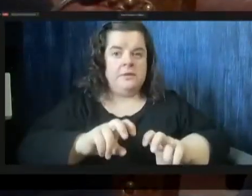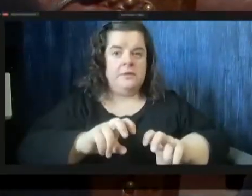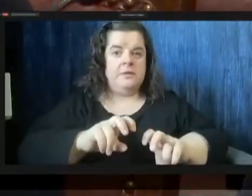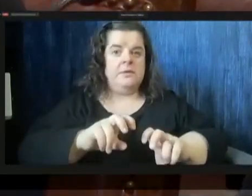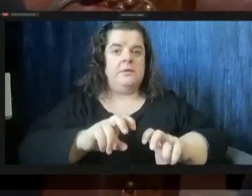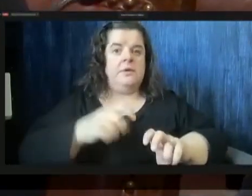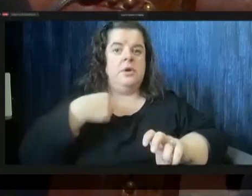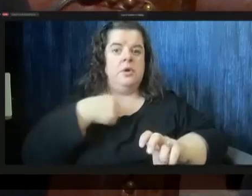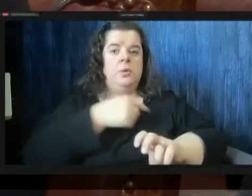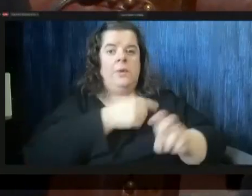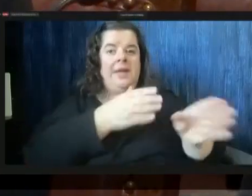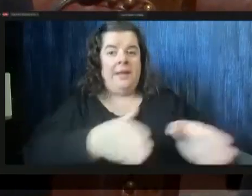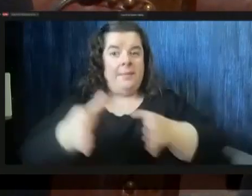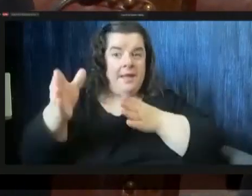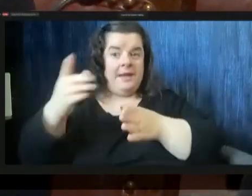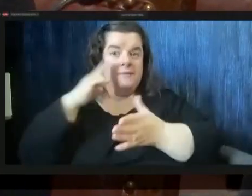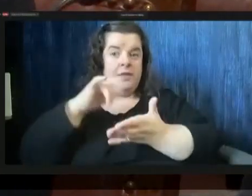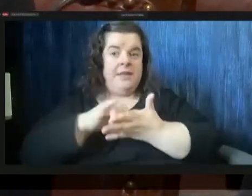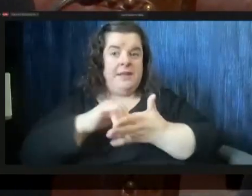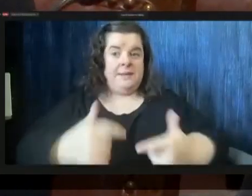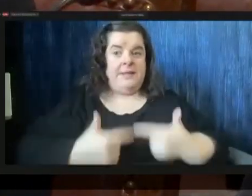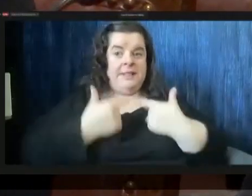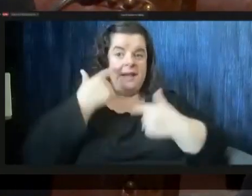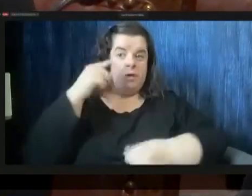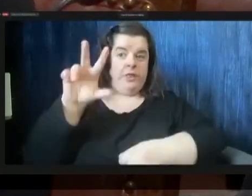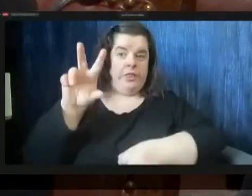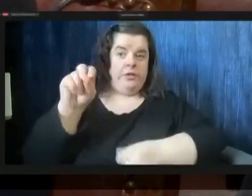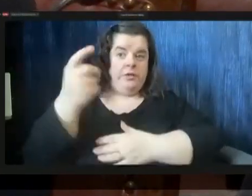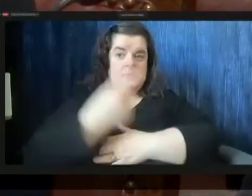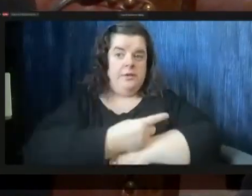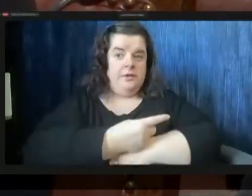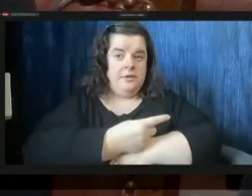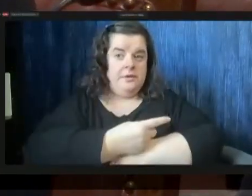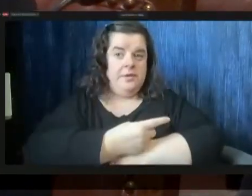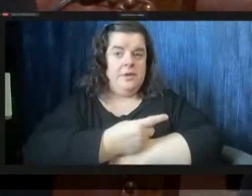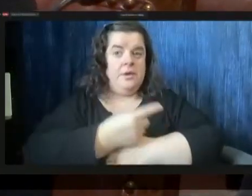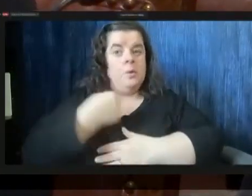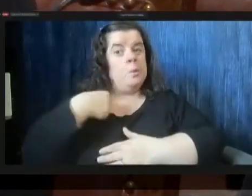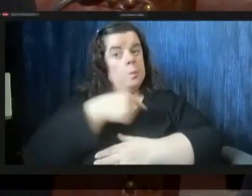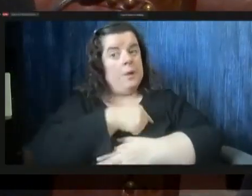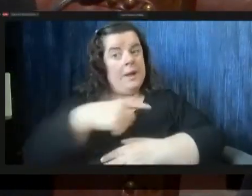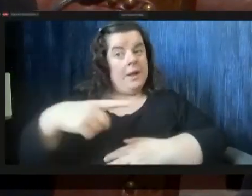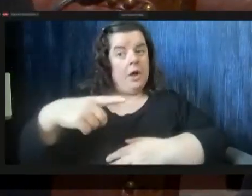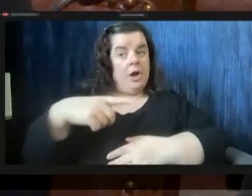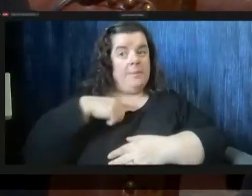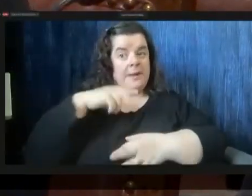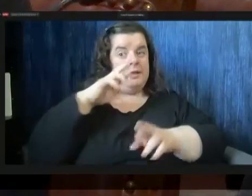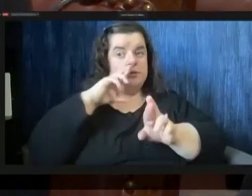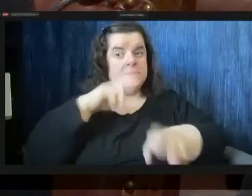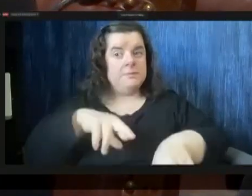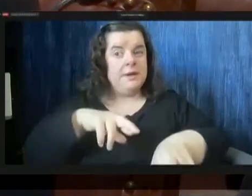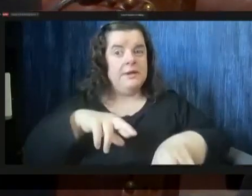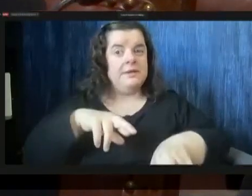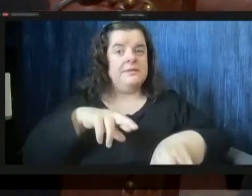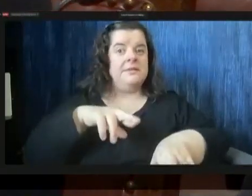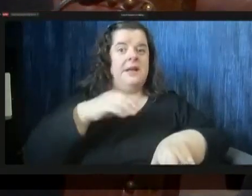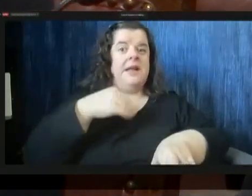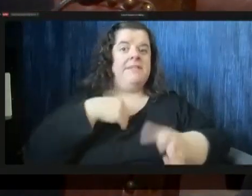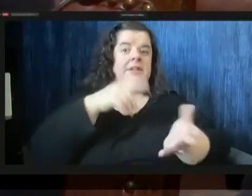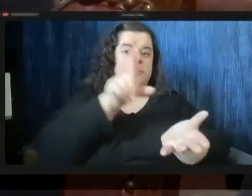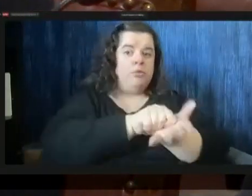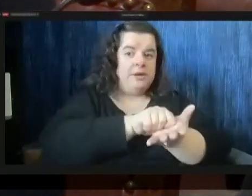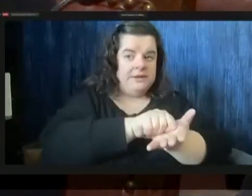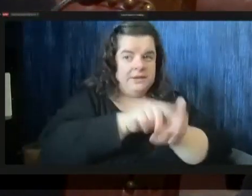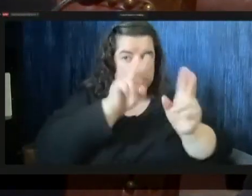intended for it to be live for 30 days. We immediately got some responses about having a printed survey, and so we were